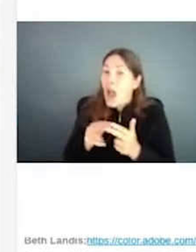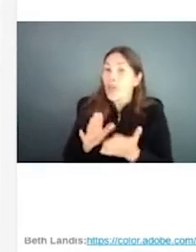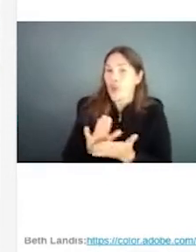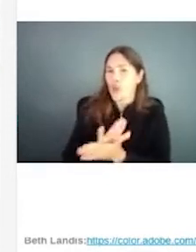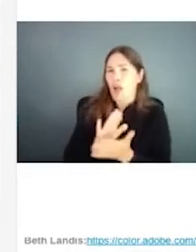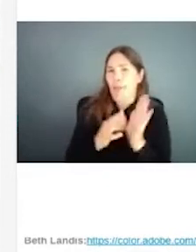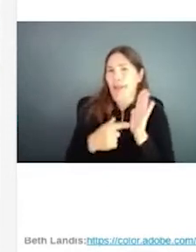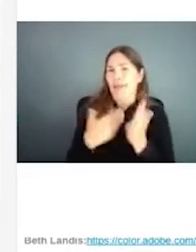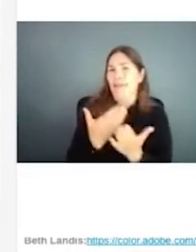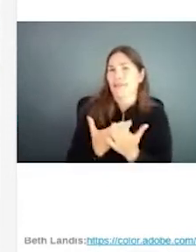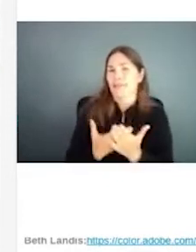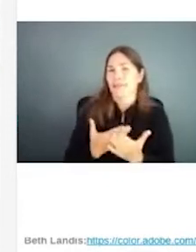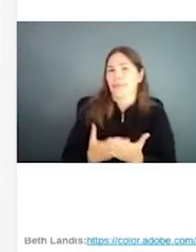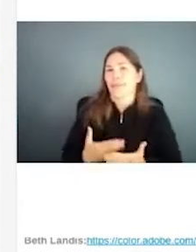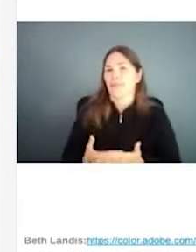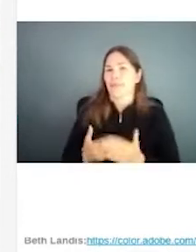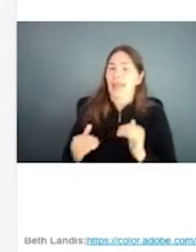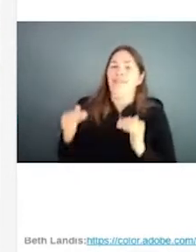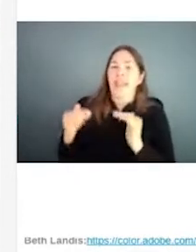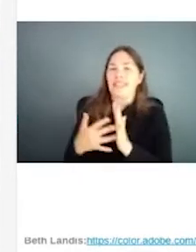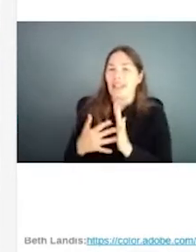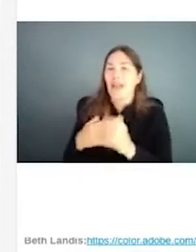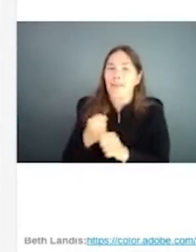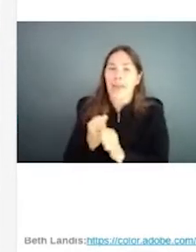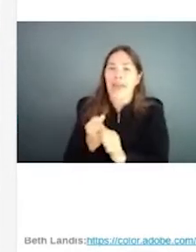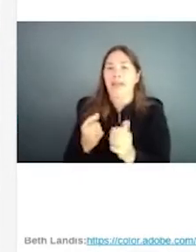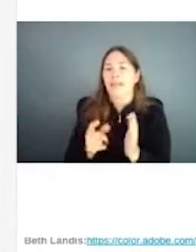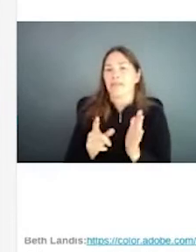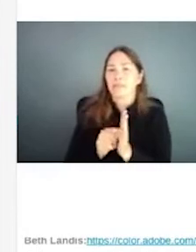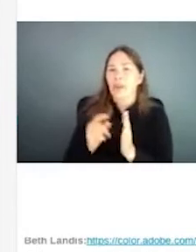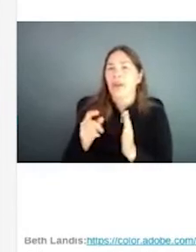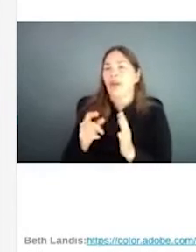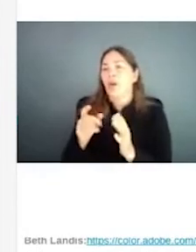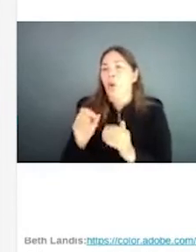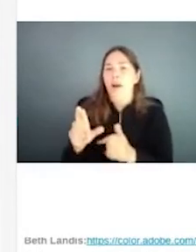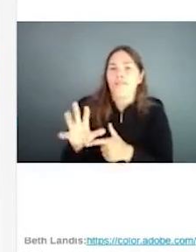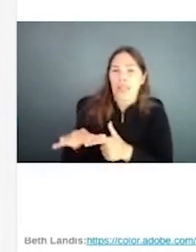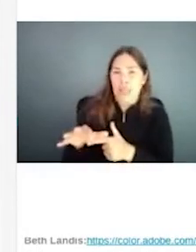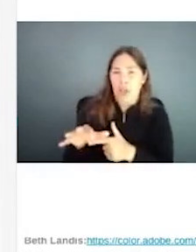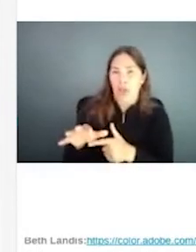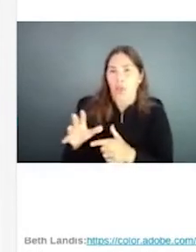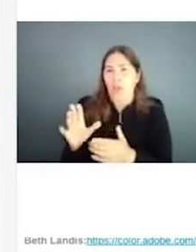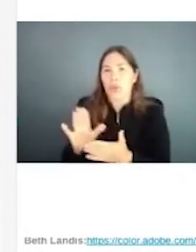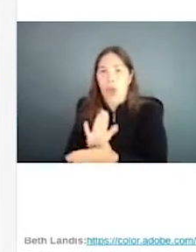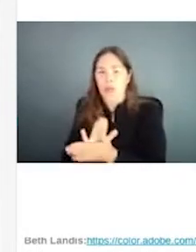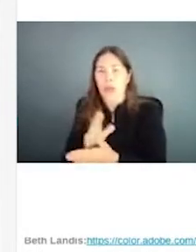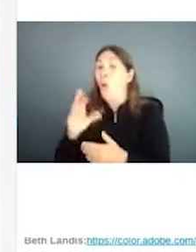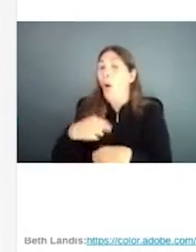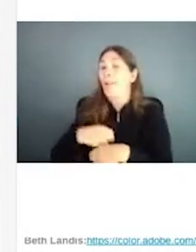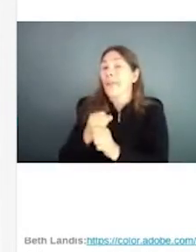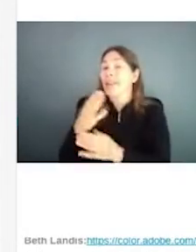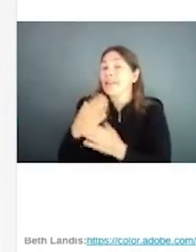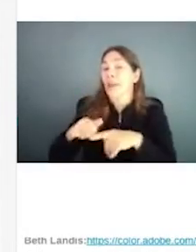document their advanced studies by creating a little print or video documentary, or creating some